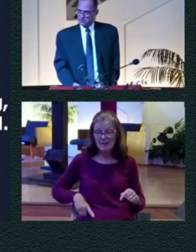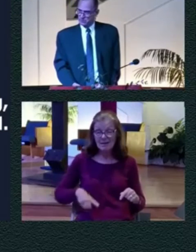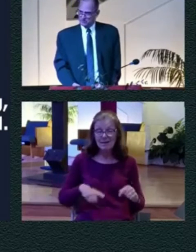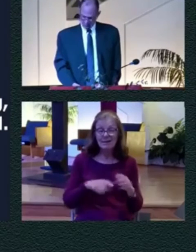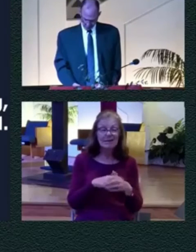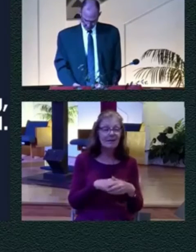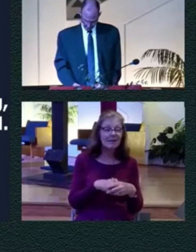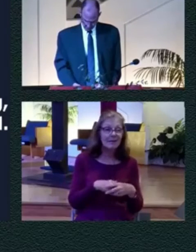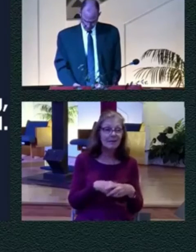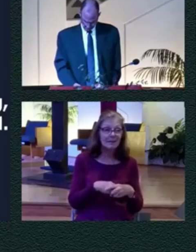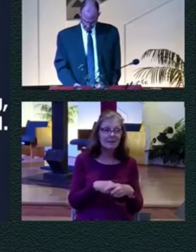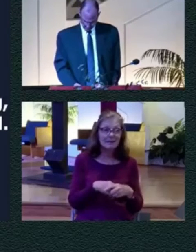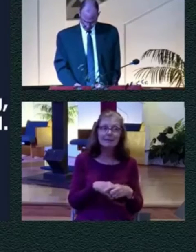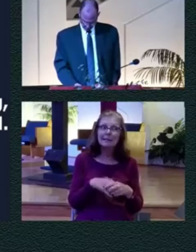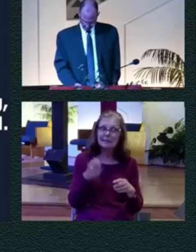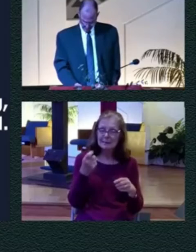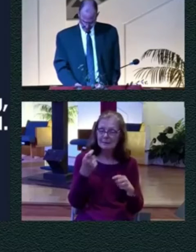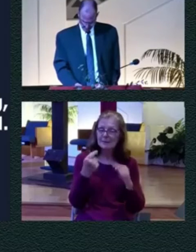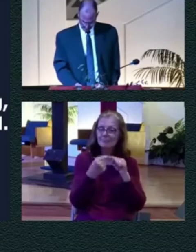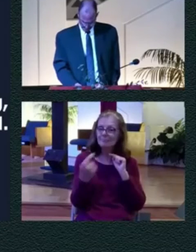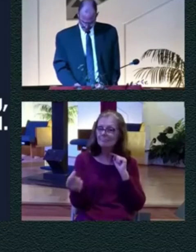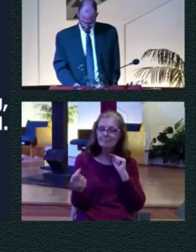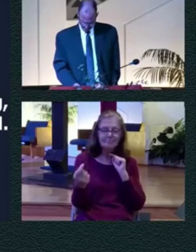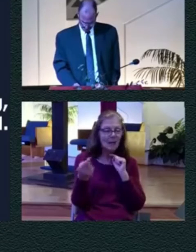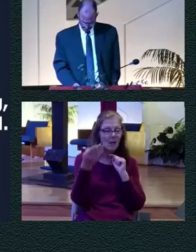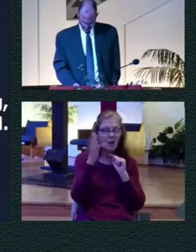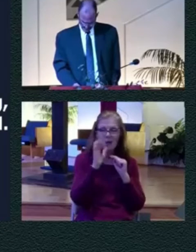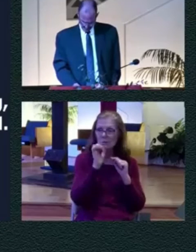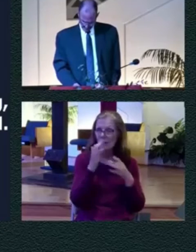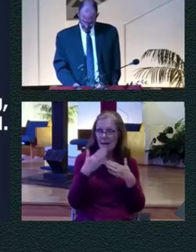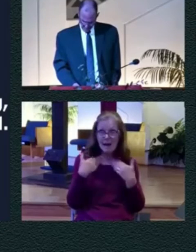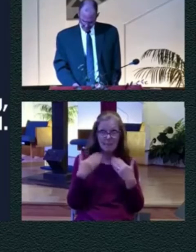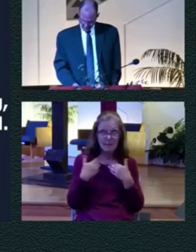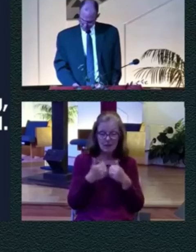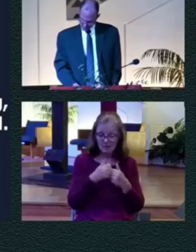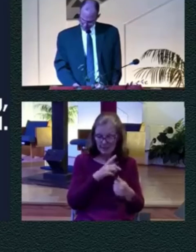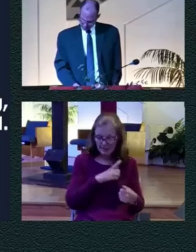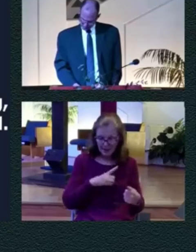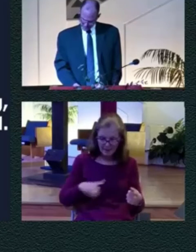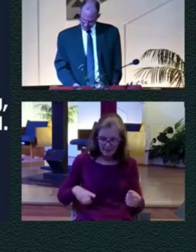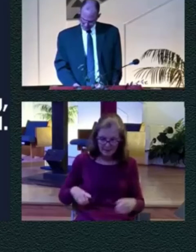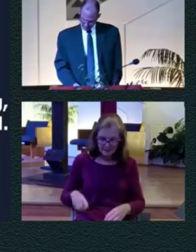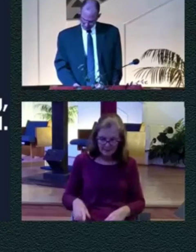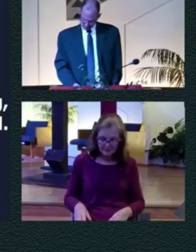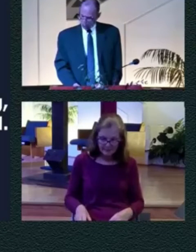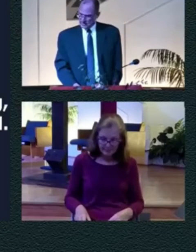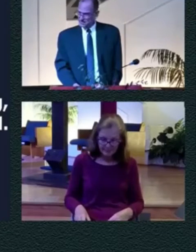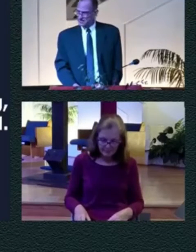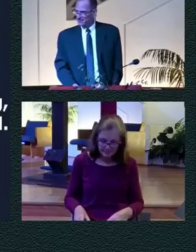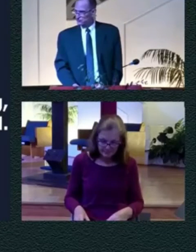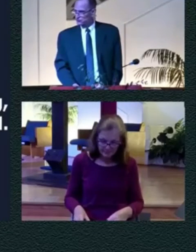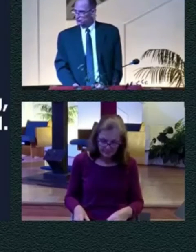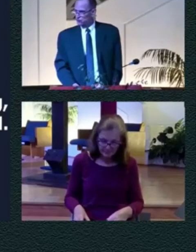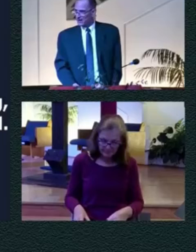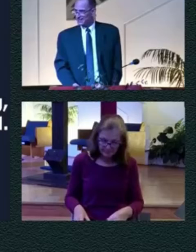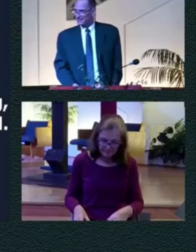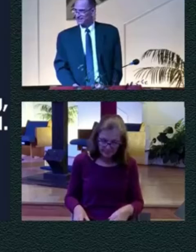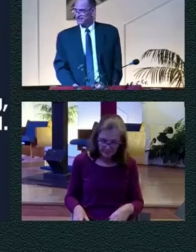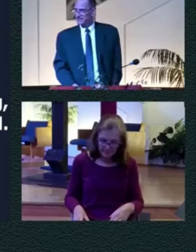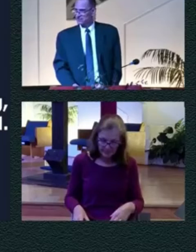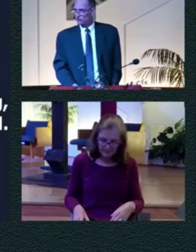Beginning of a bit of opposition, God is displeased. But then it says, he was displeased, so he